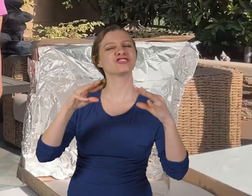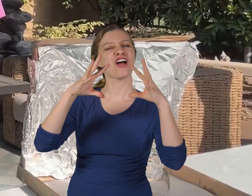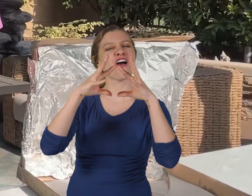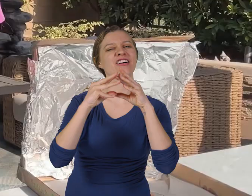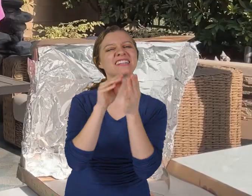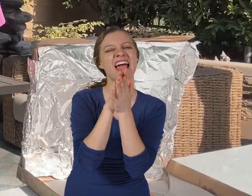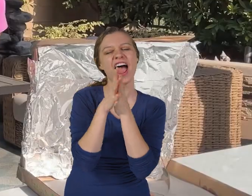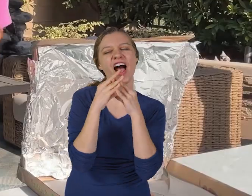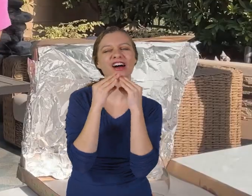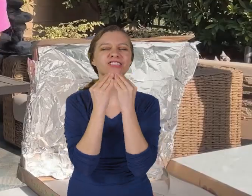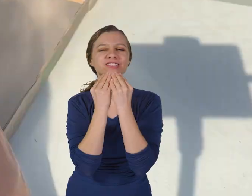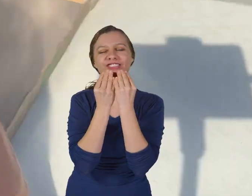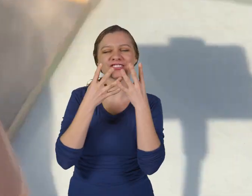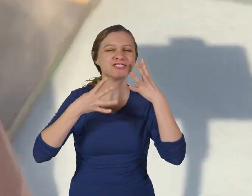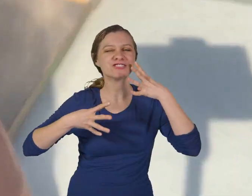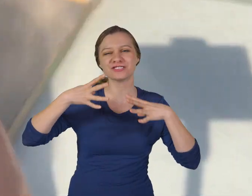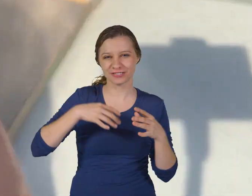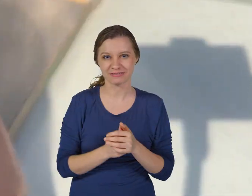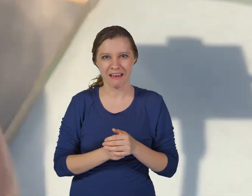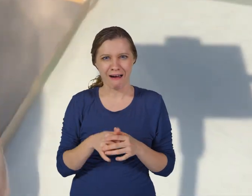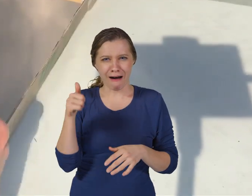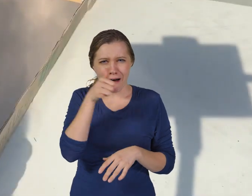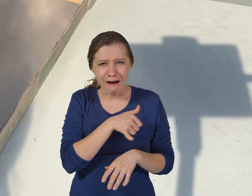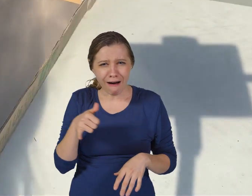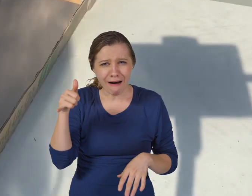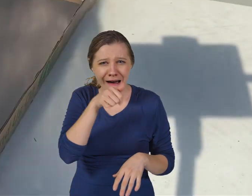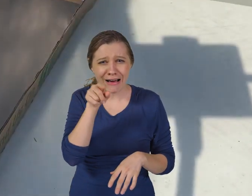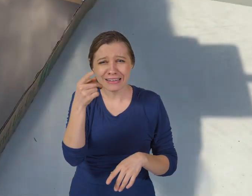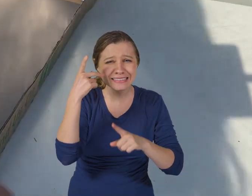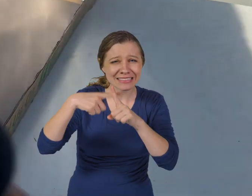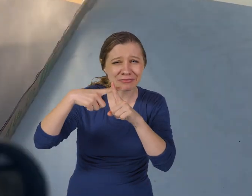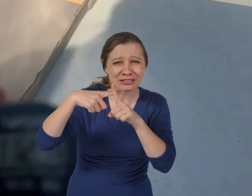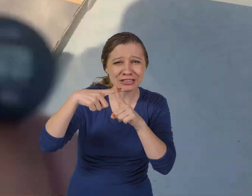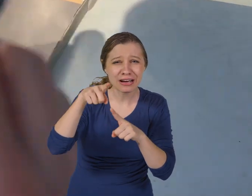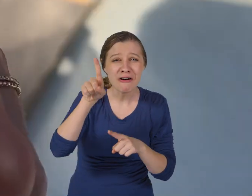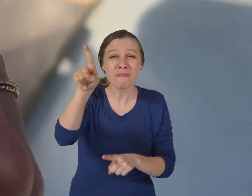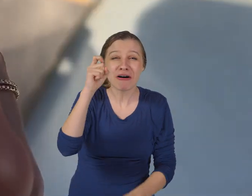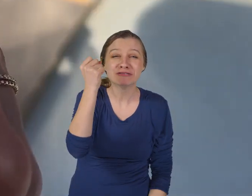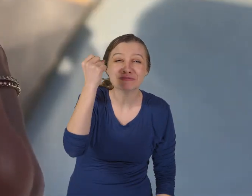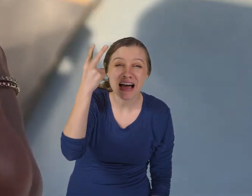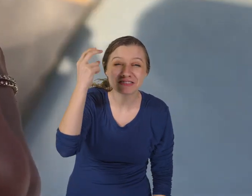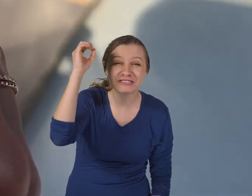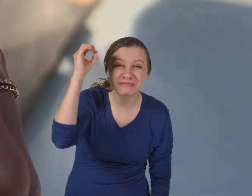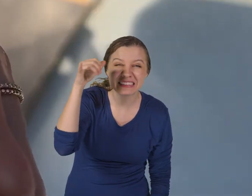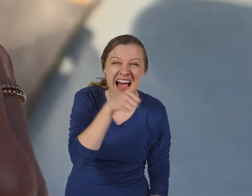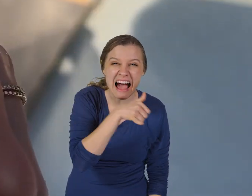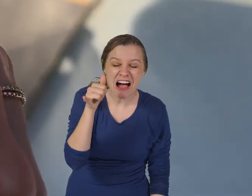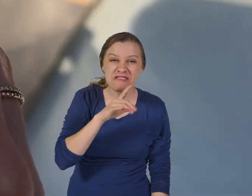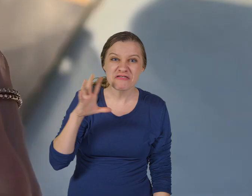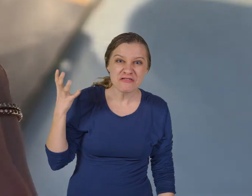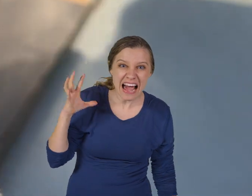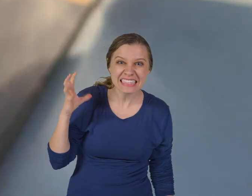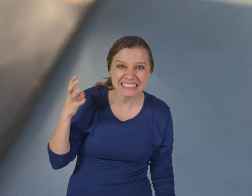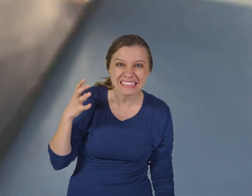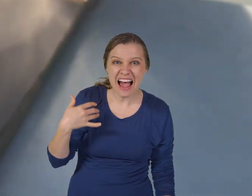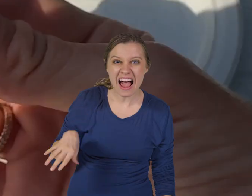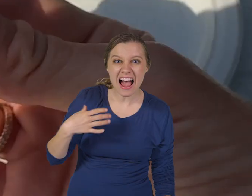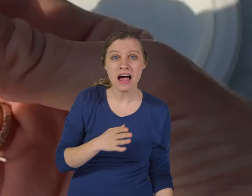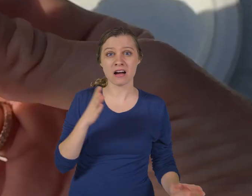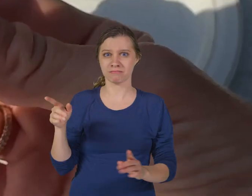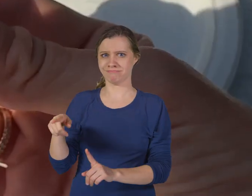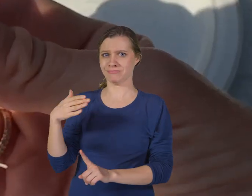chocolate should be nice and melty. Oh my gosh. This says, look at this. 112. That's